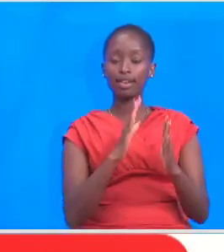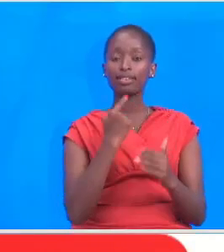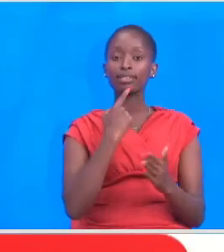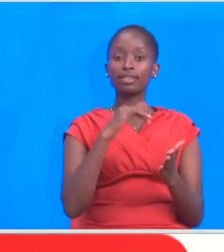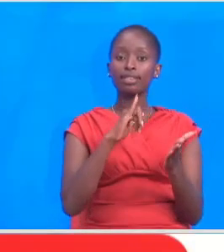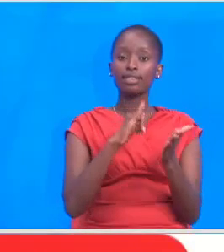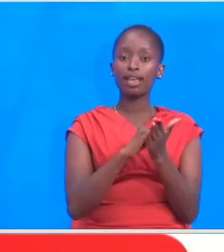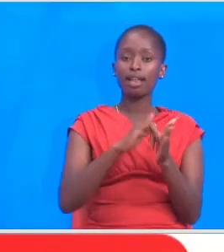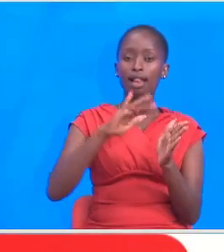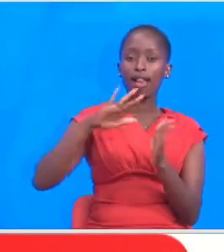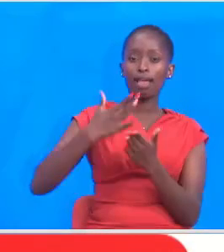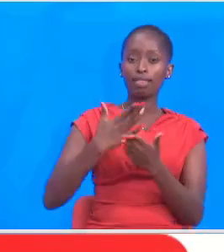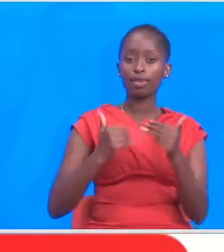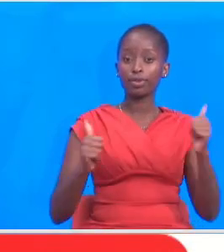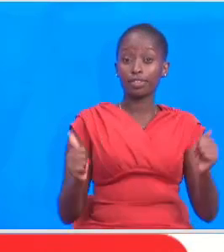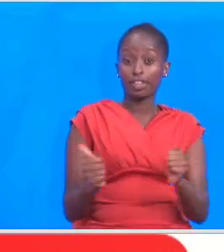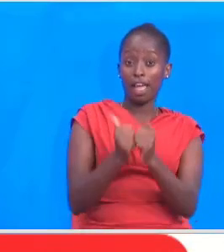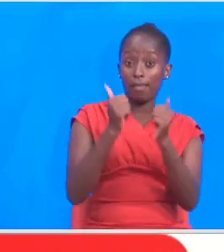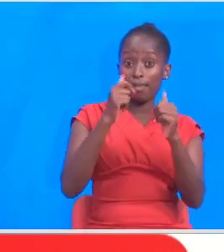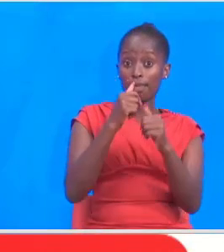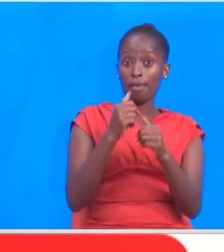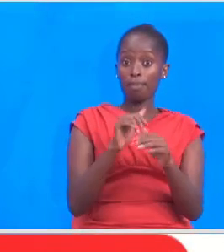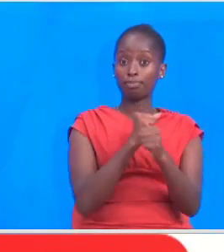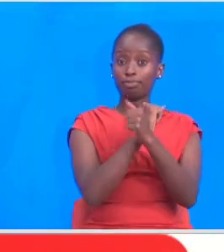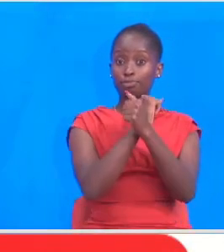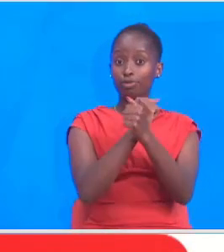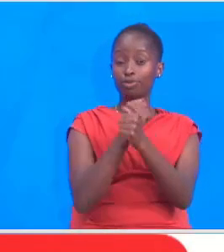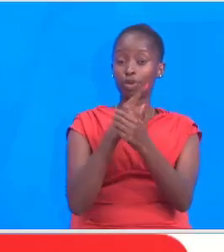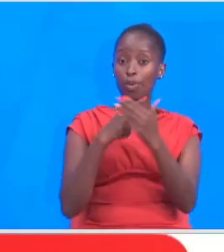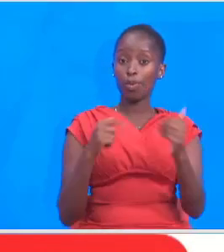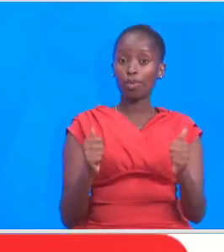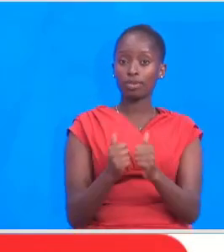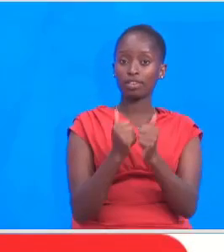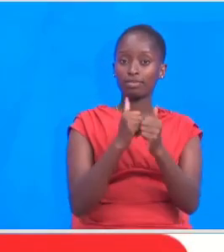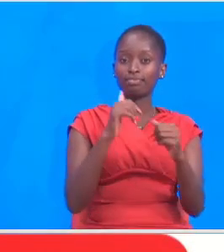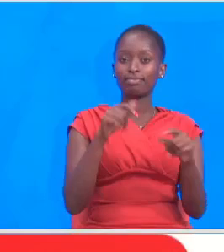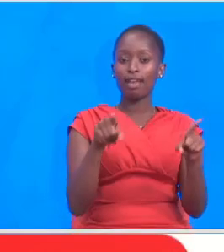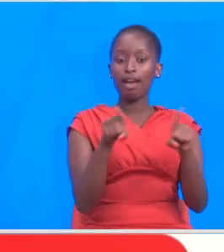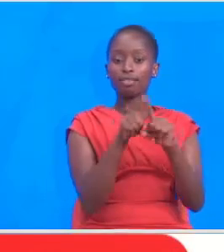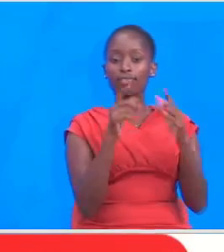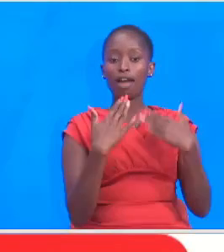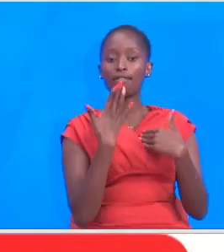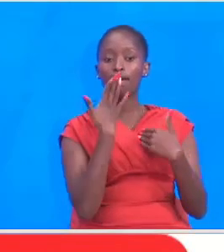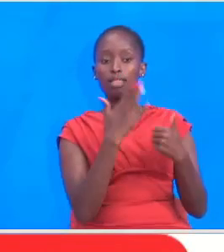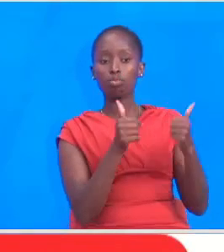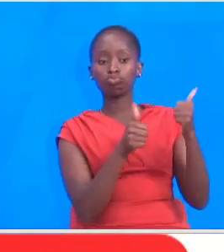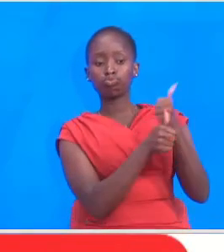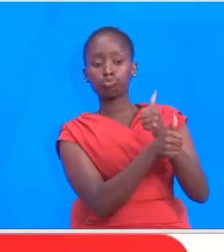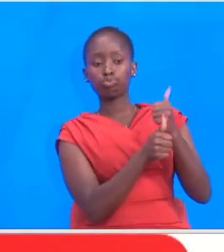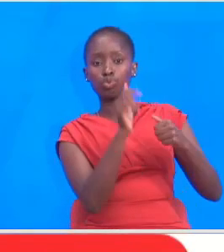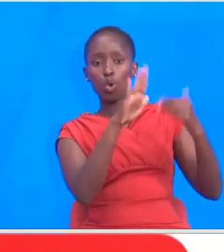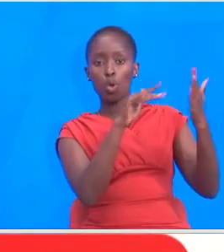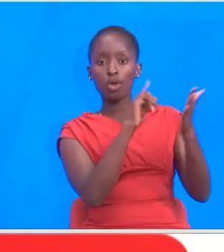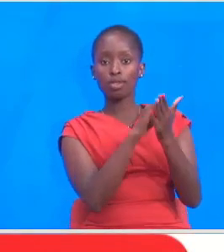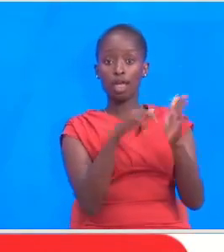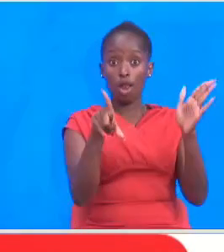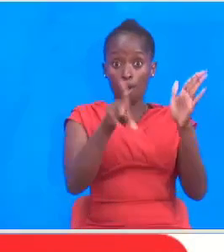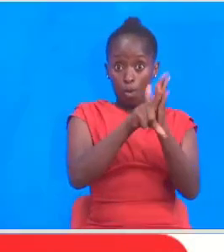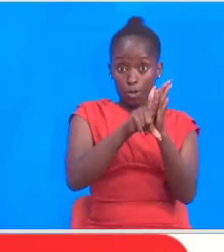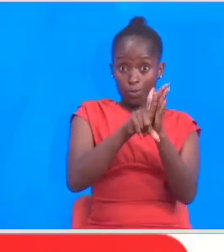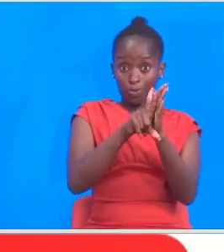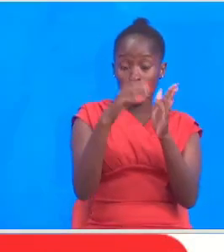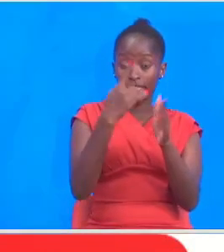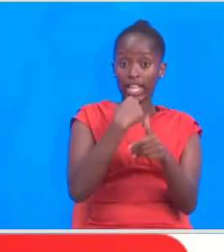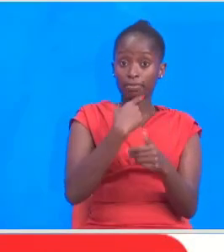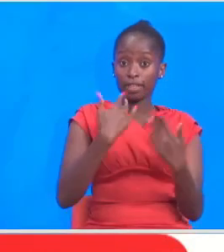to protect what proponents argue as abuse of the law. Now, Omtatah and three others have sought orders from the court to stop